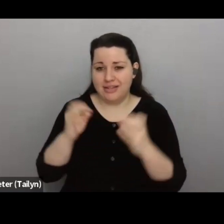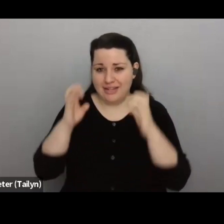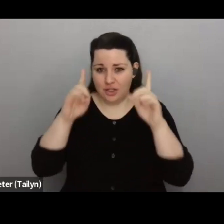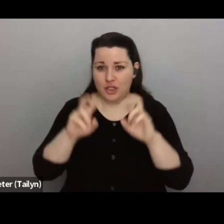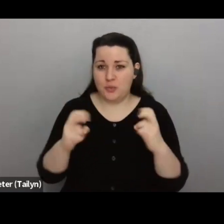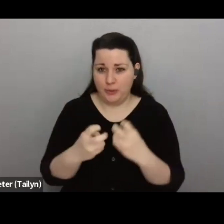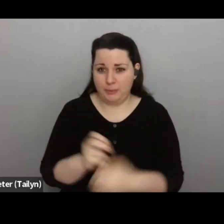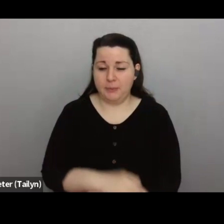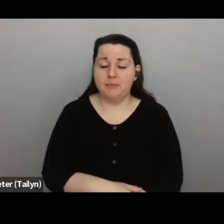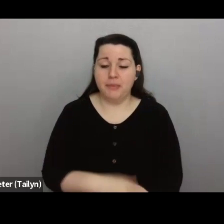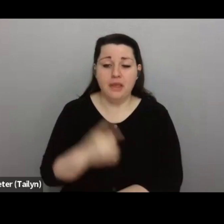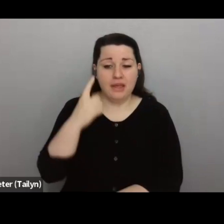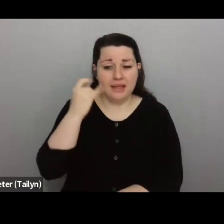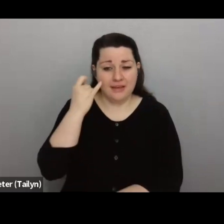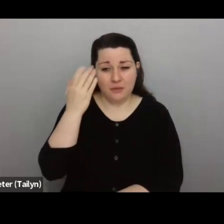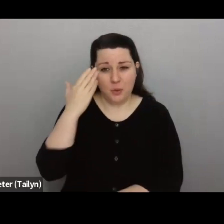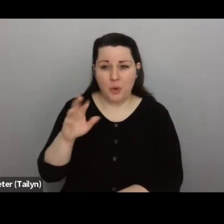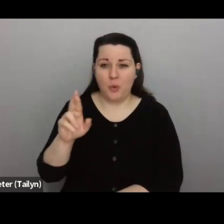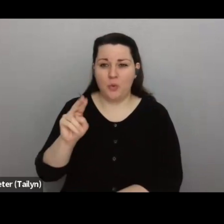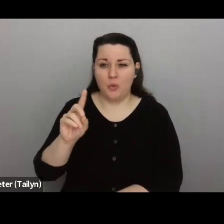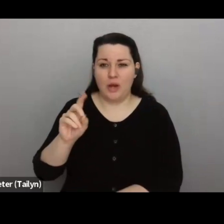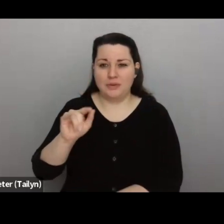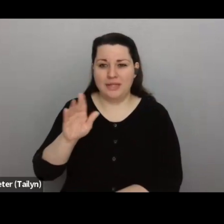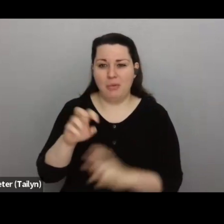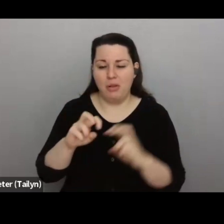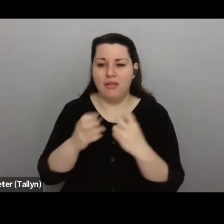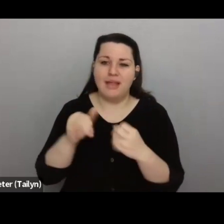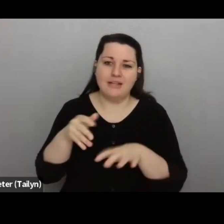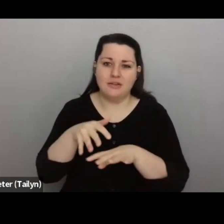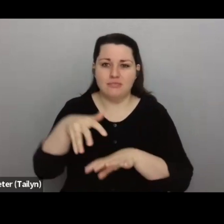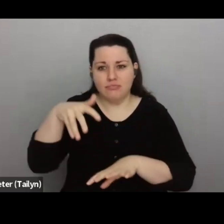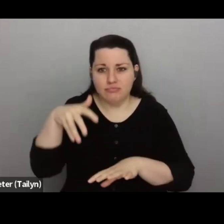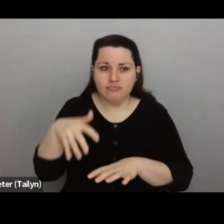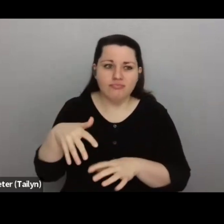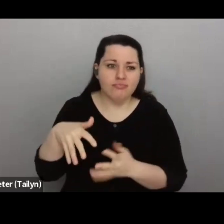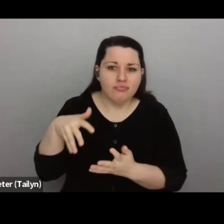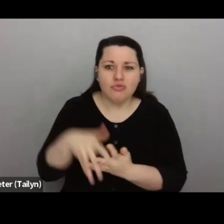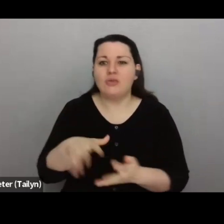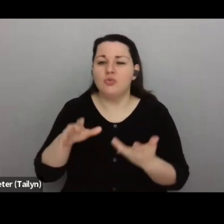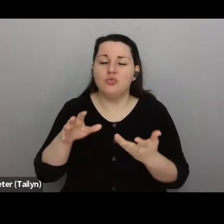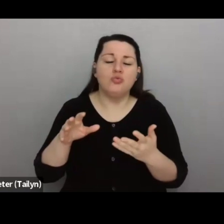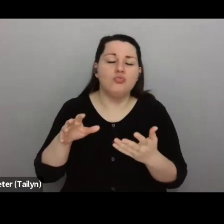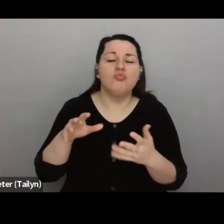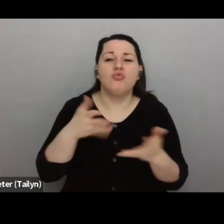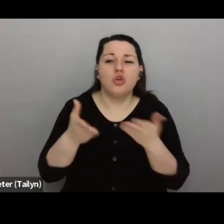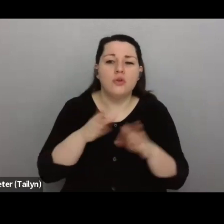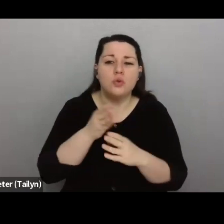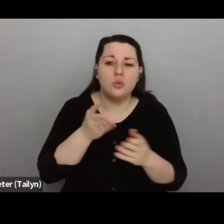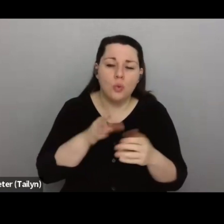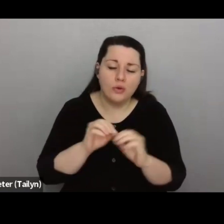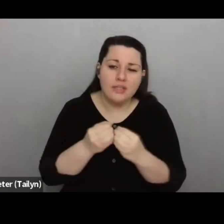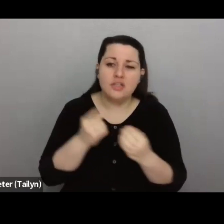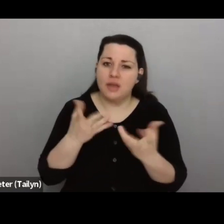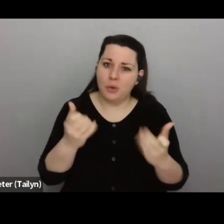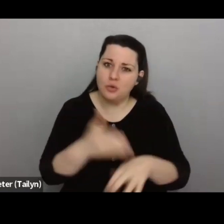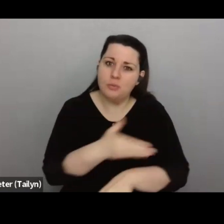Roundtable. For those who don't know, the Roundtable is a grassroots service organization that works to improve and advance the state of arts